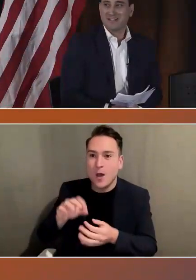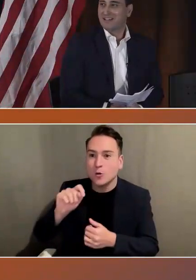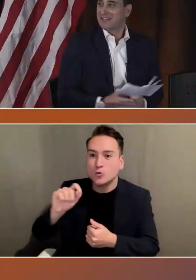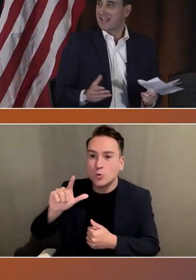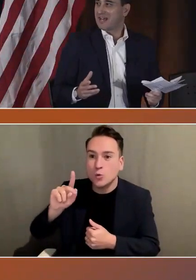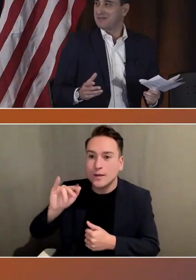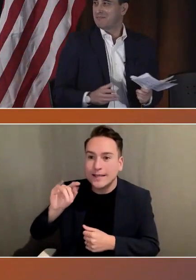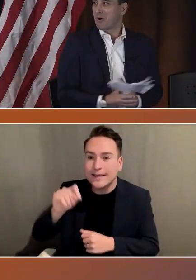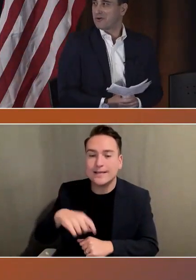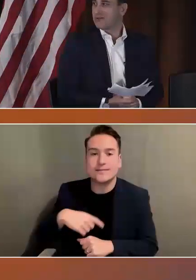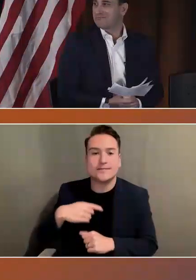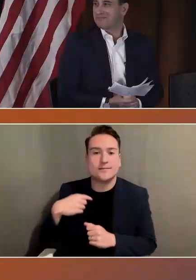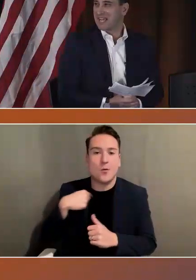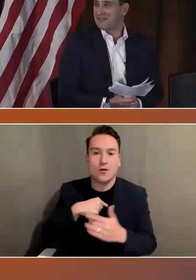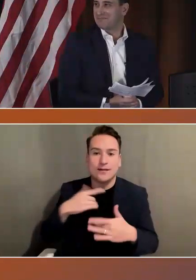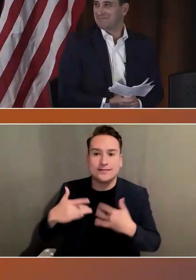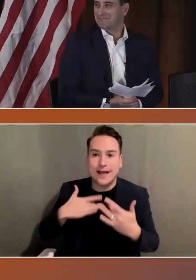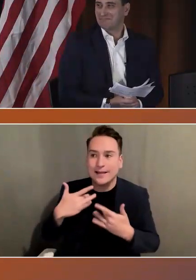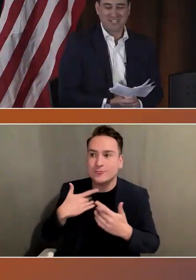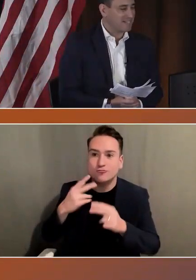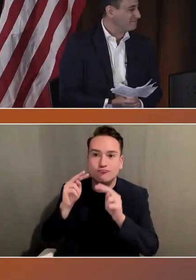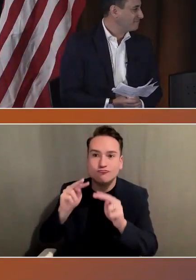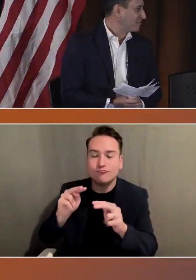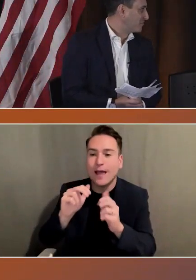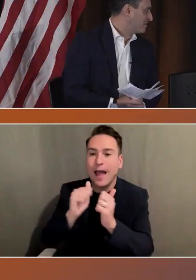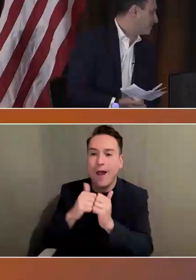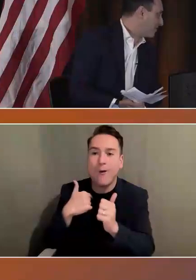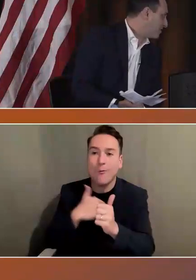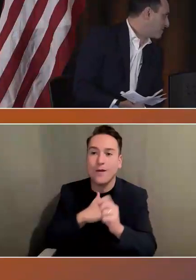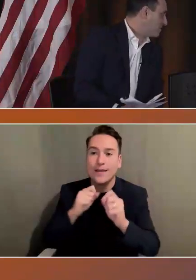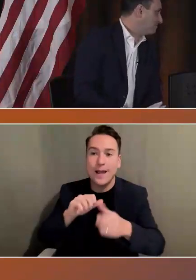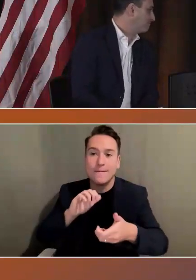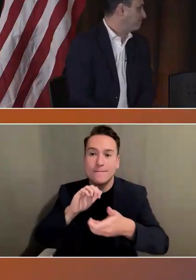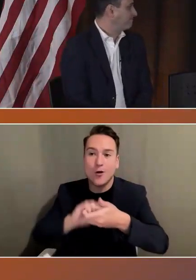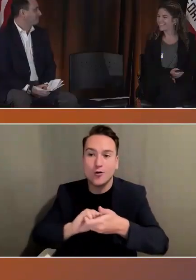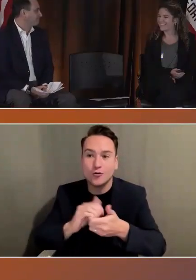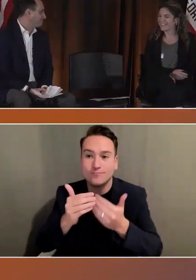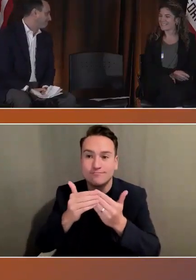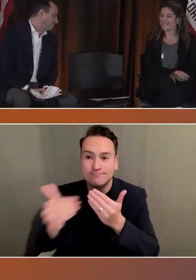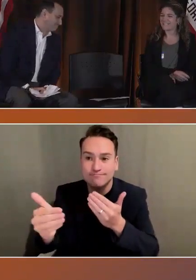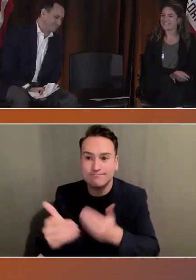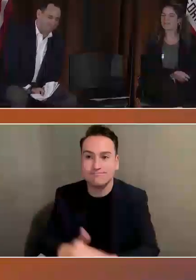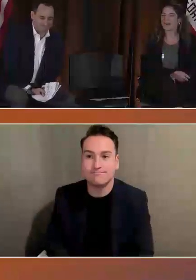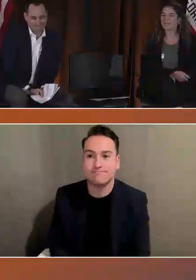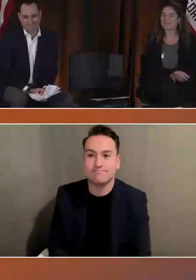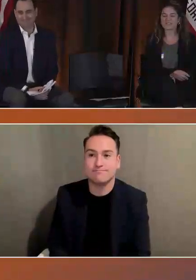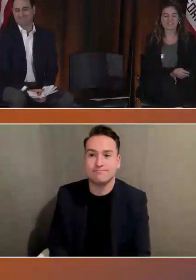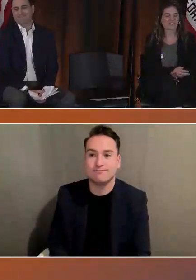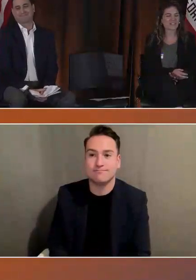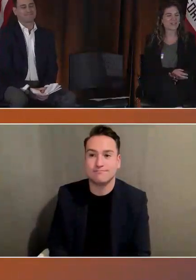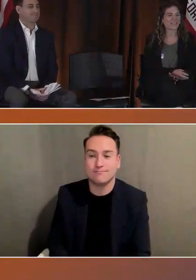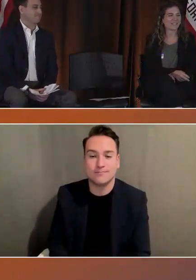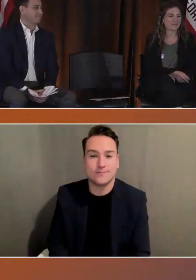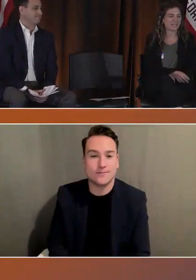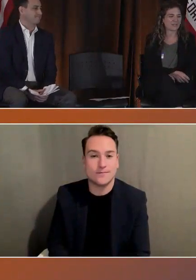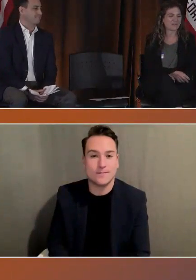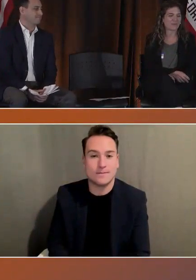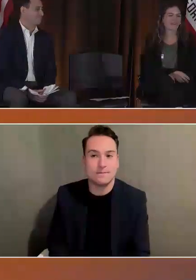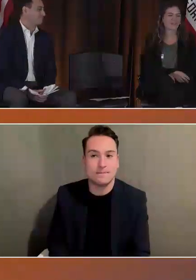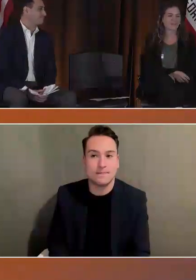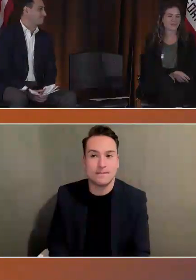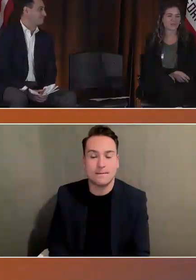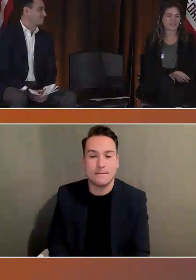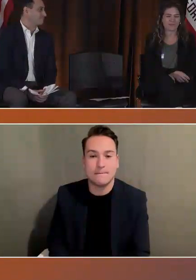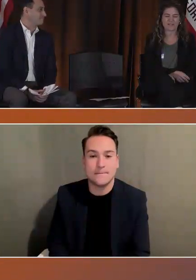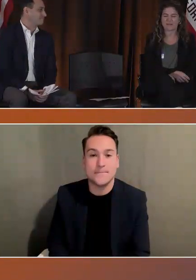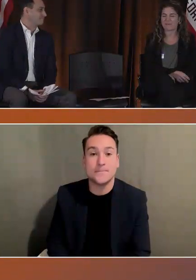we can partner together. With that, I'll turn it to Tara to jump in. Thanks, Mike. So I'm going to first start talking a little bit about